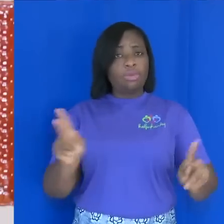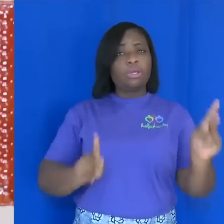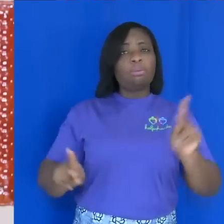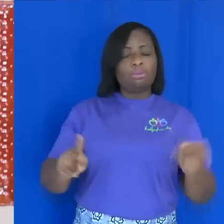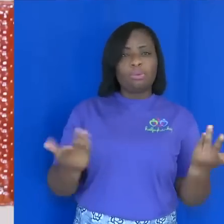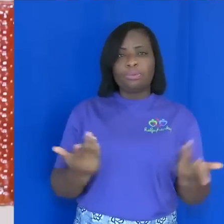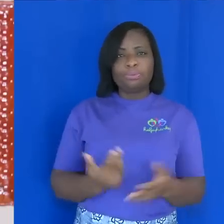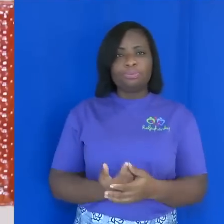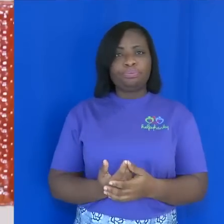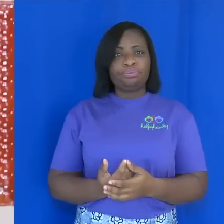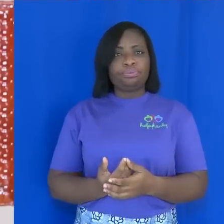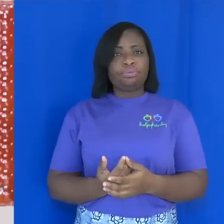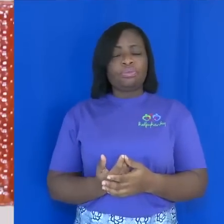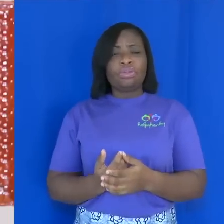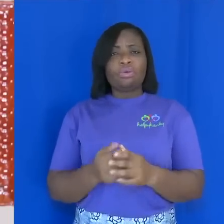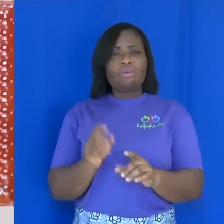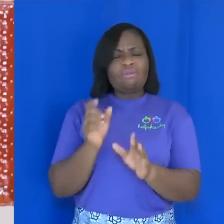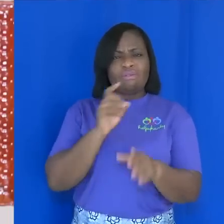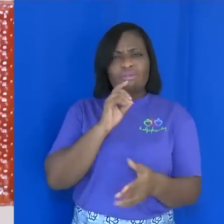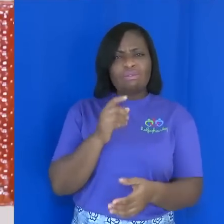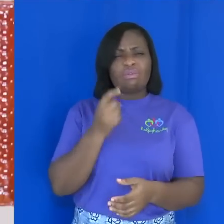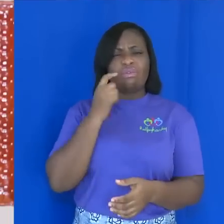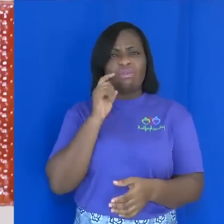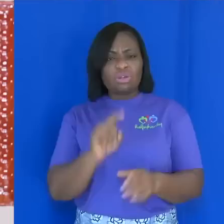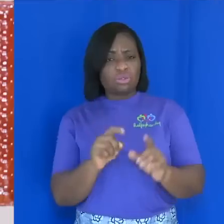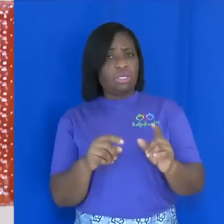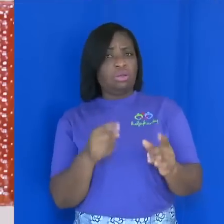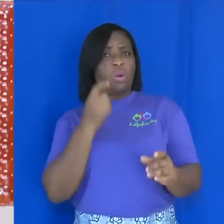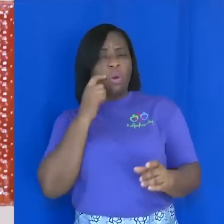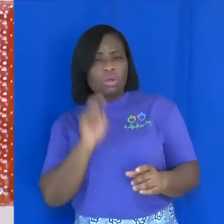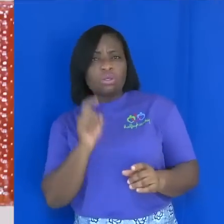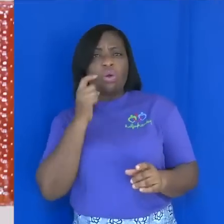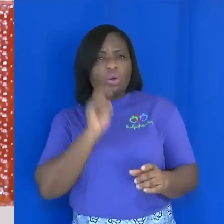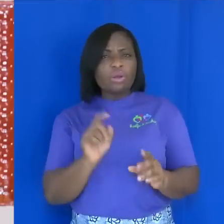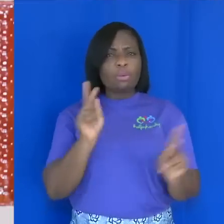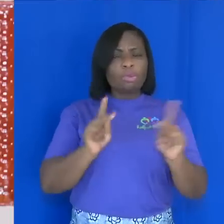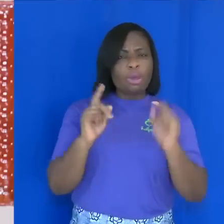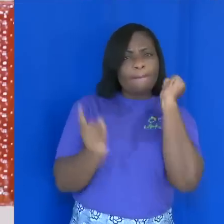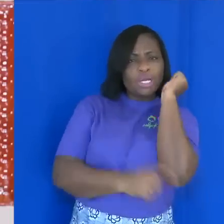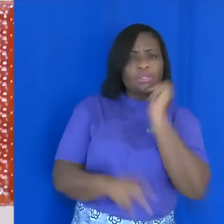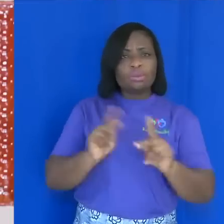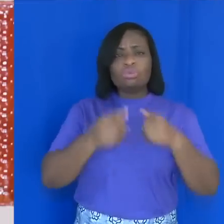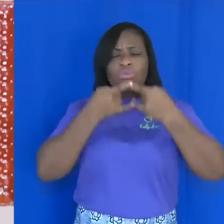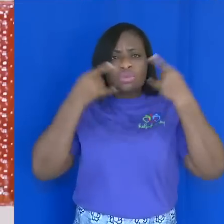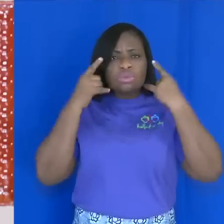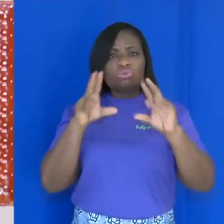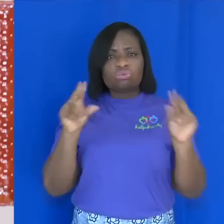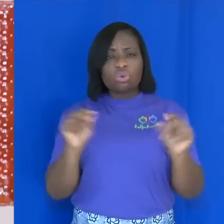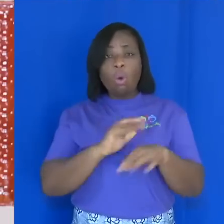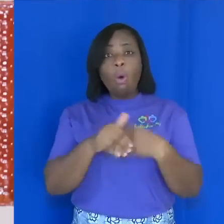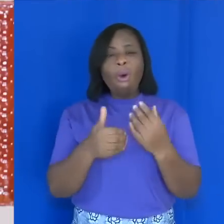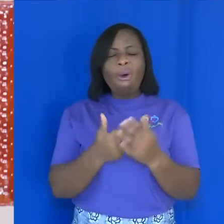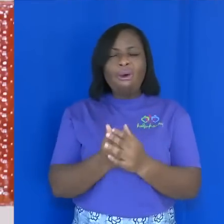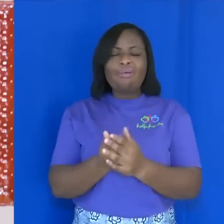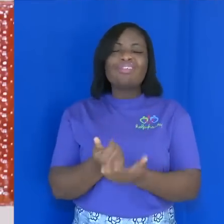gatherings, and mandatorily fining persons for not wearing masks, all in the bid to contain